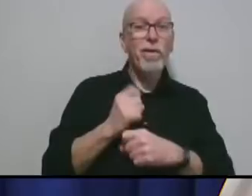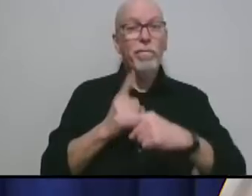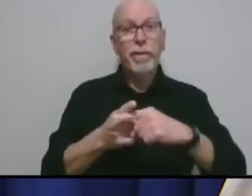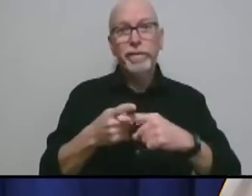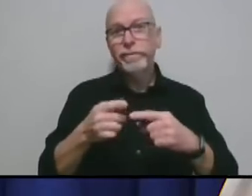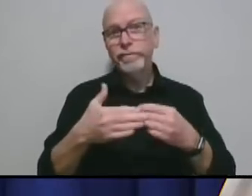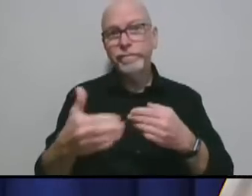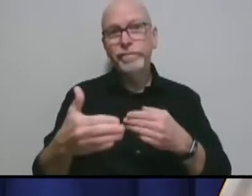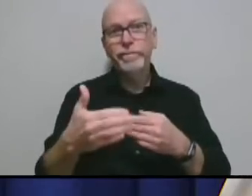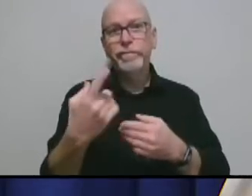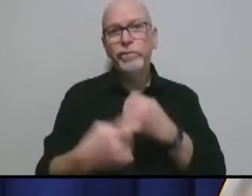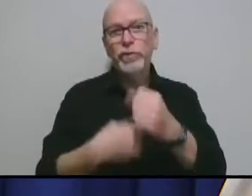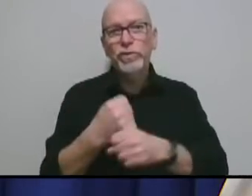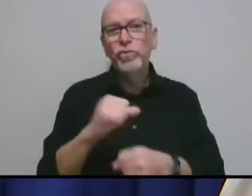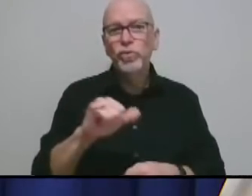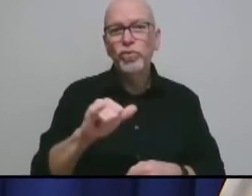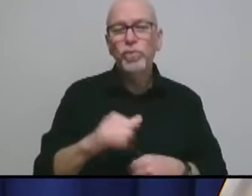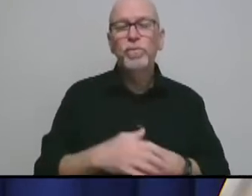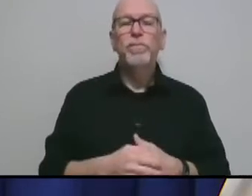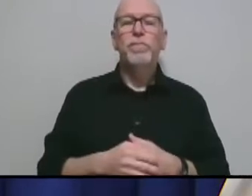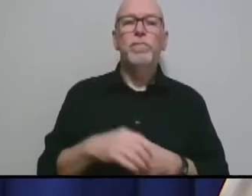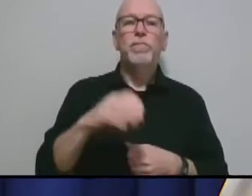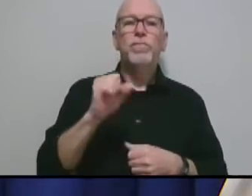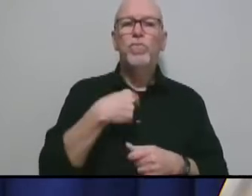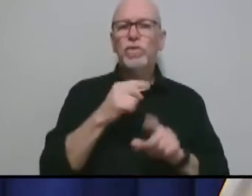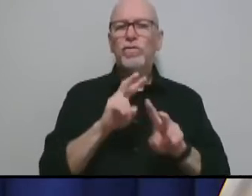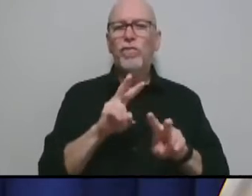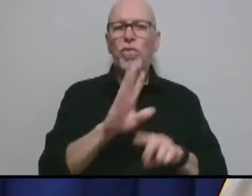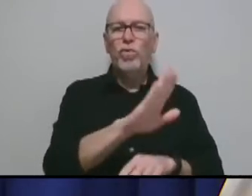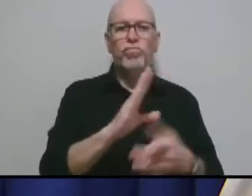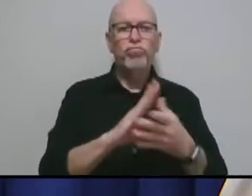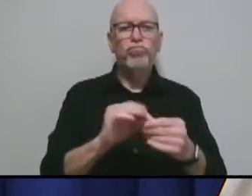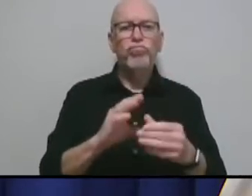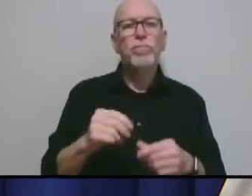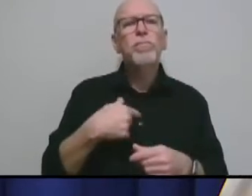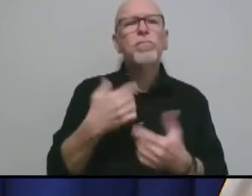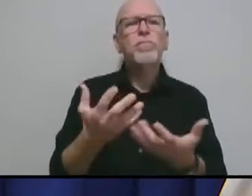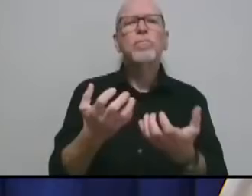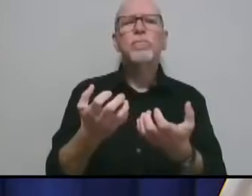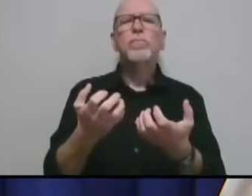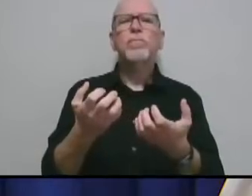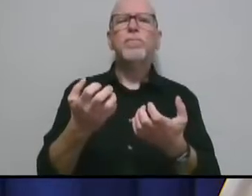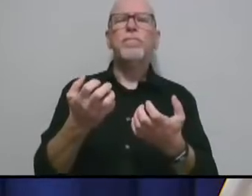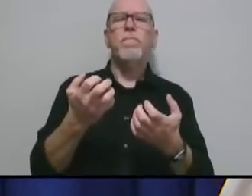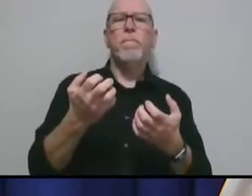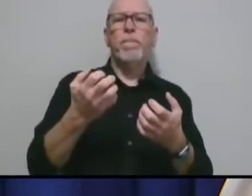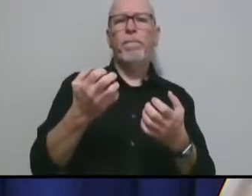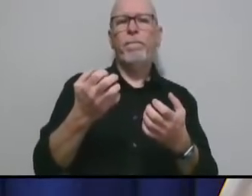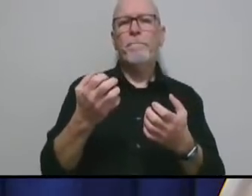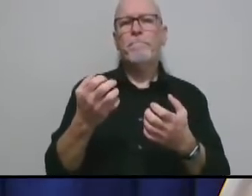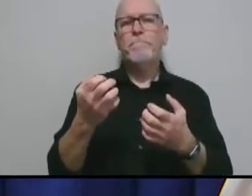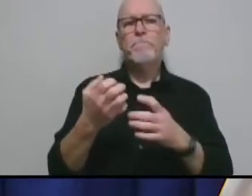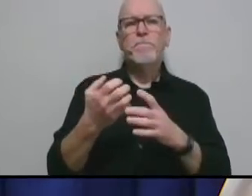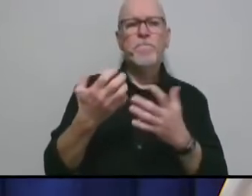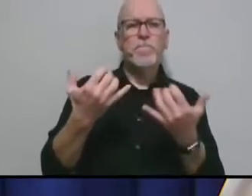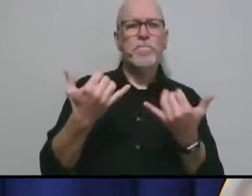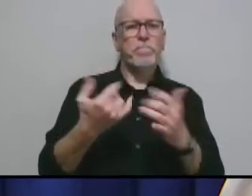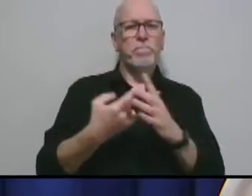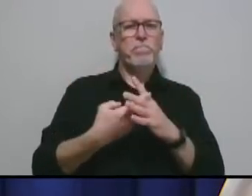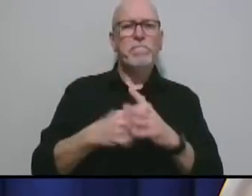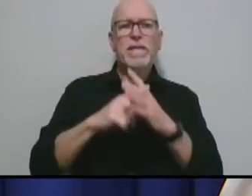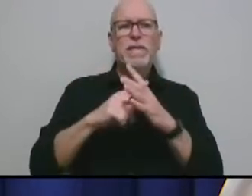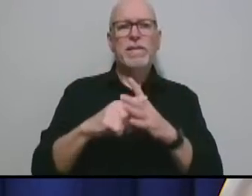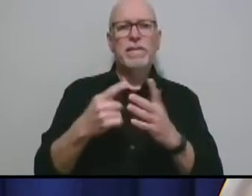next 12 as well. So we look forward to that. But I did want to just at the very outset of the